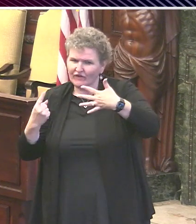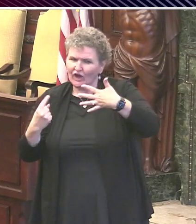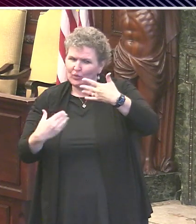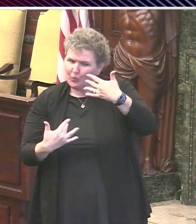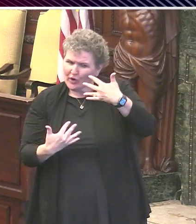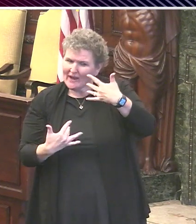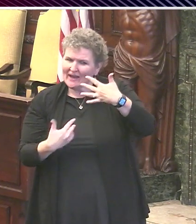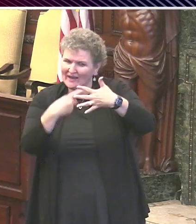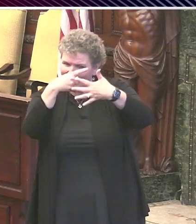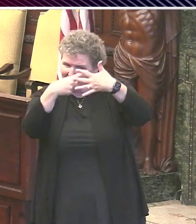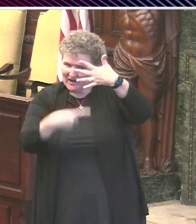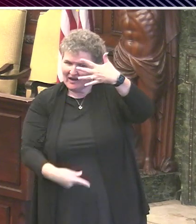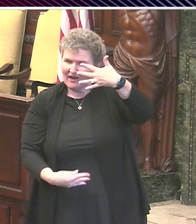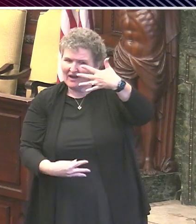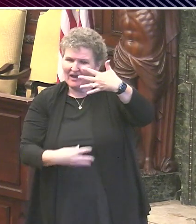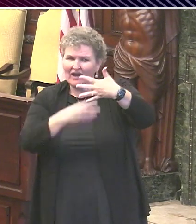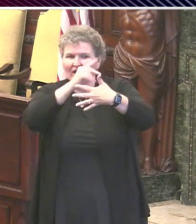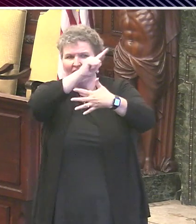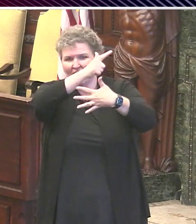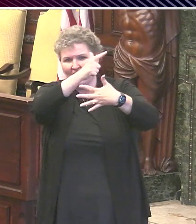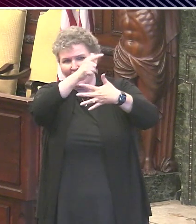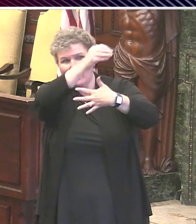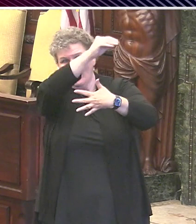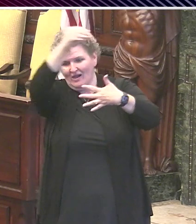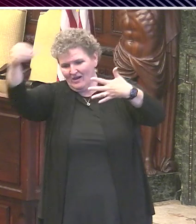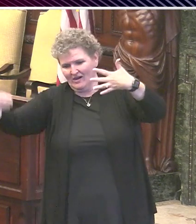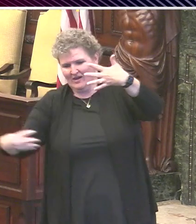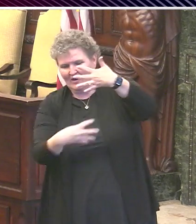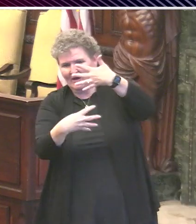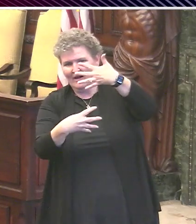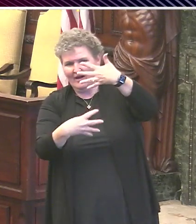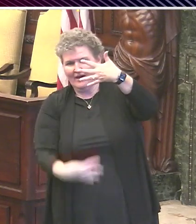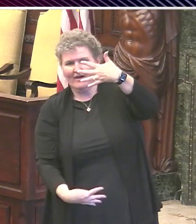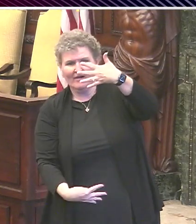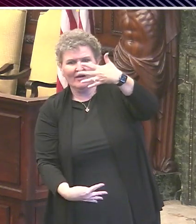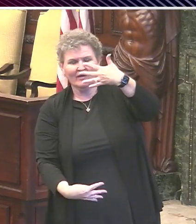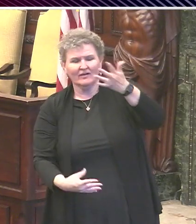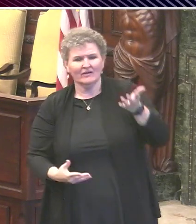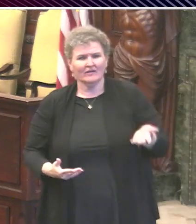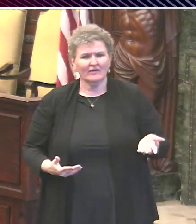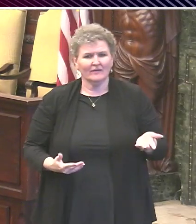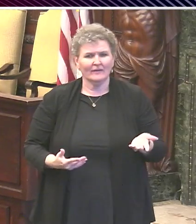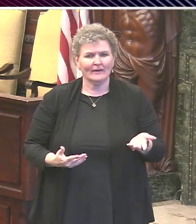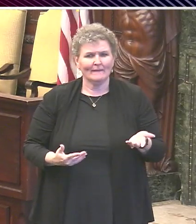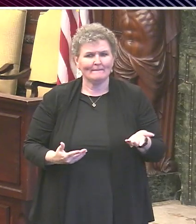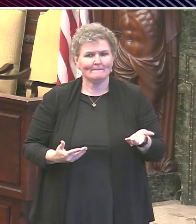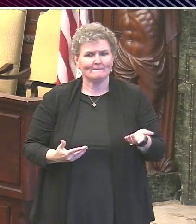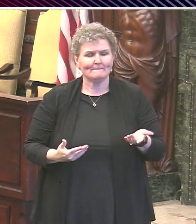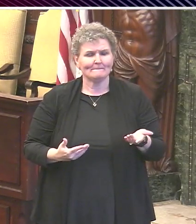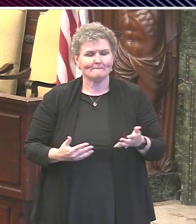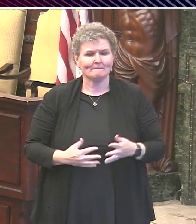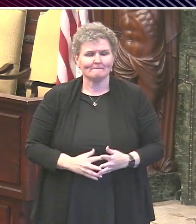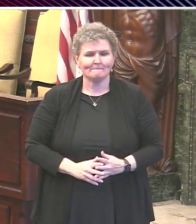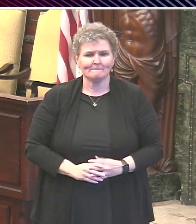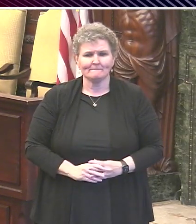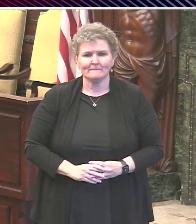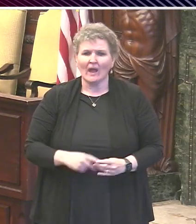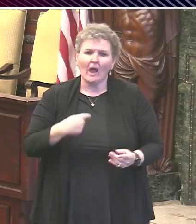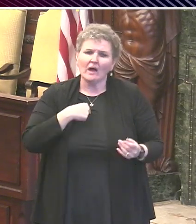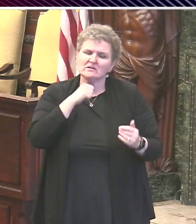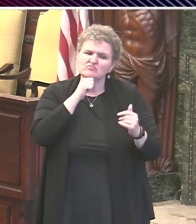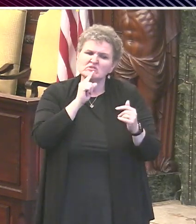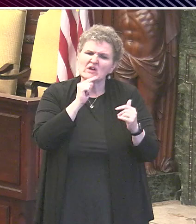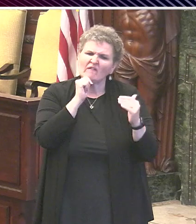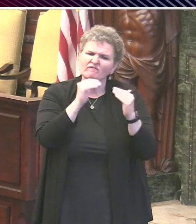pipeline simply because they were able to get into a squatted site, for example.